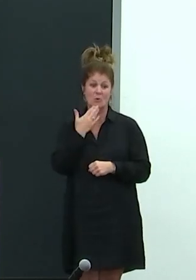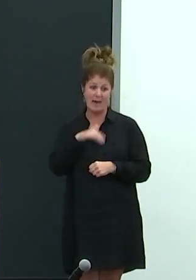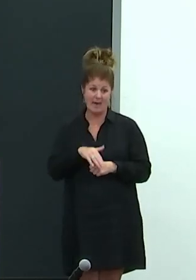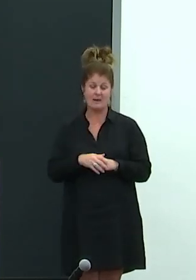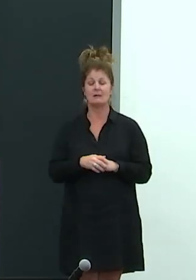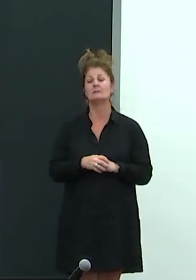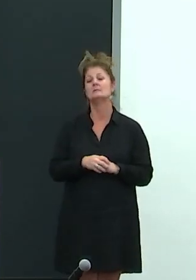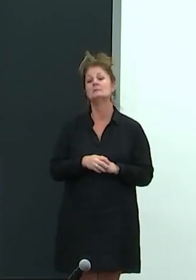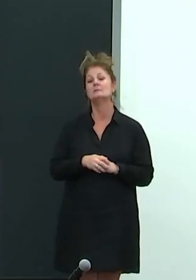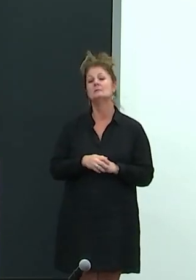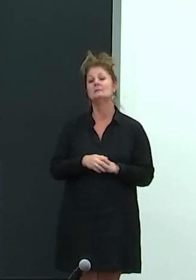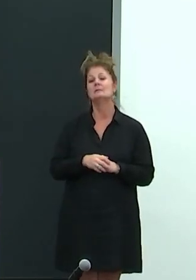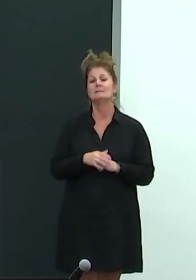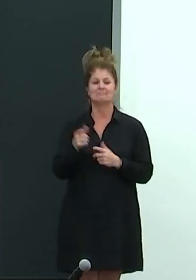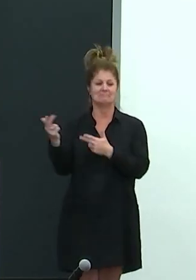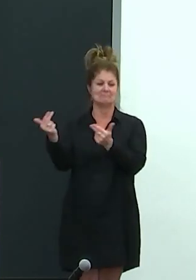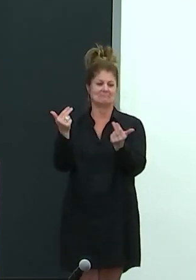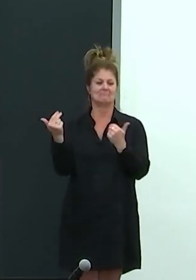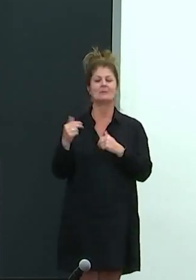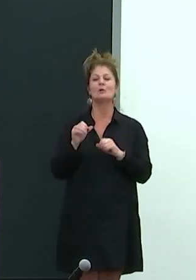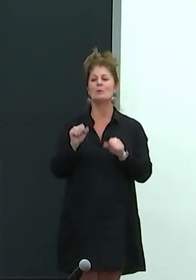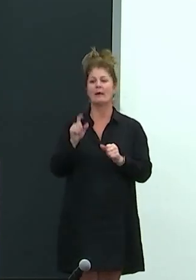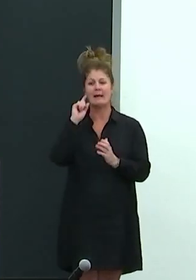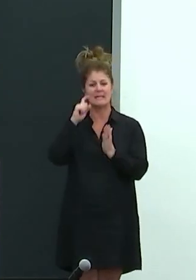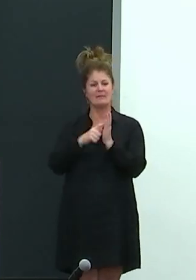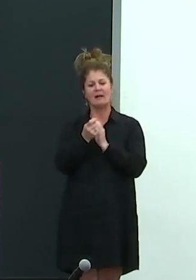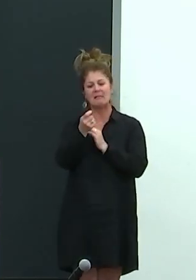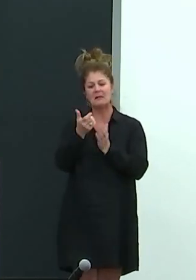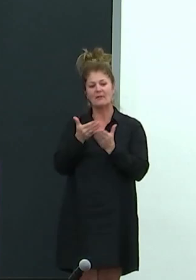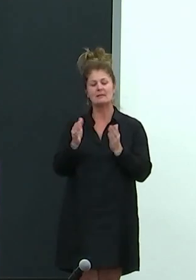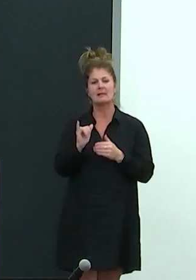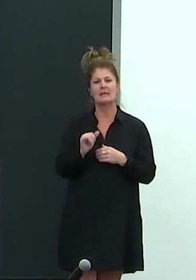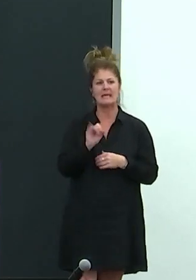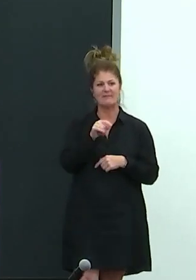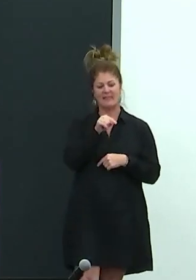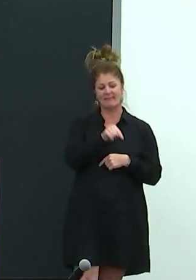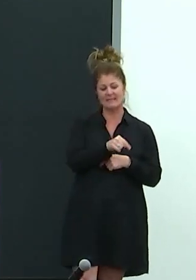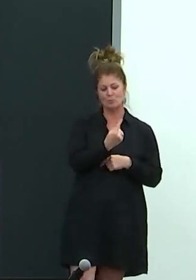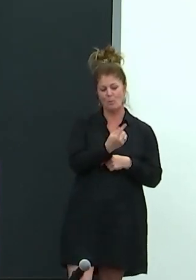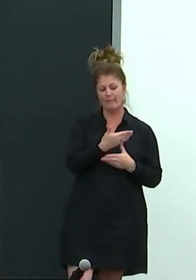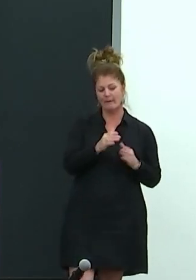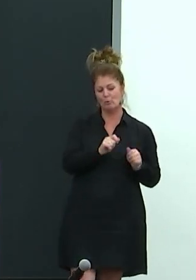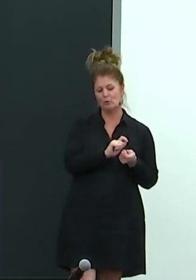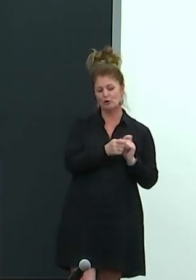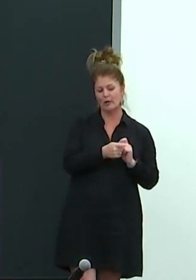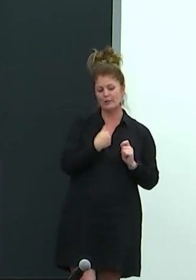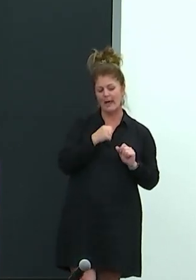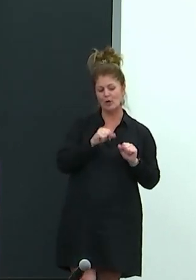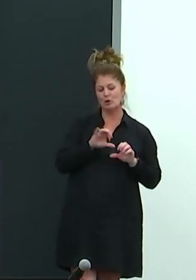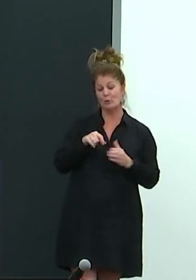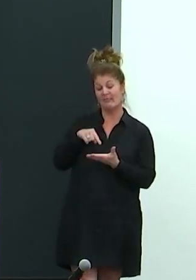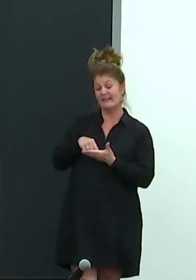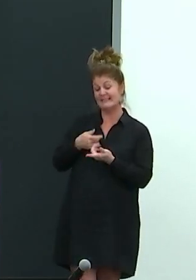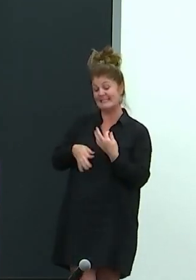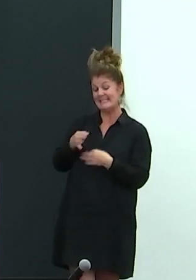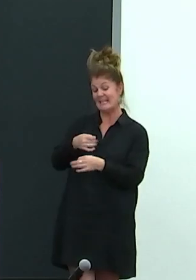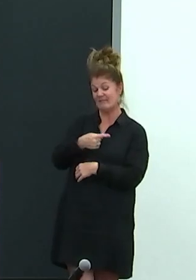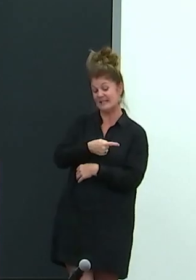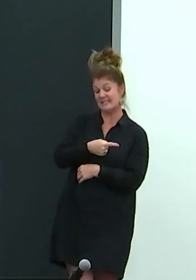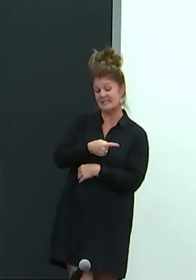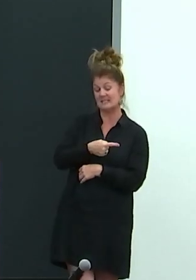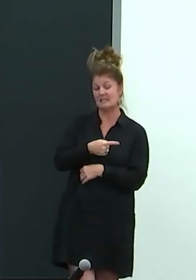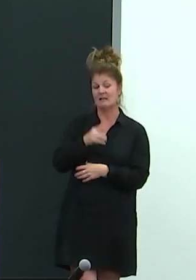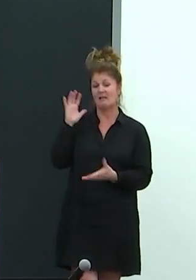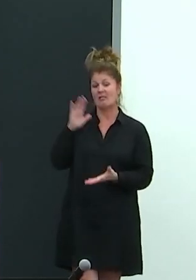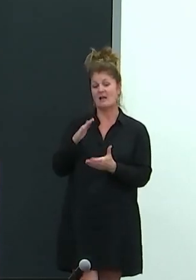you can start identifying small things, like if this one thing could change and I could do it this way instead. I think that would take a lot of pressure off of me,